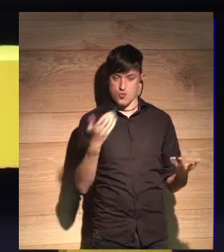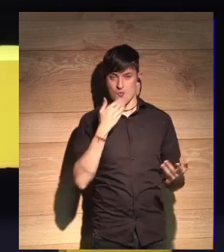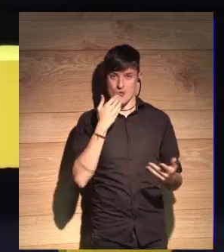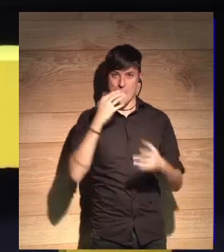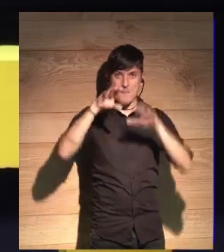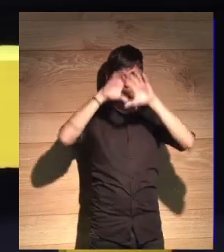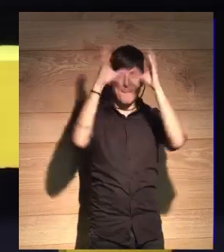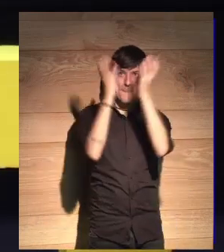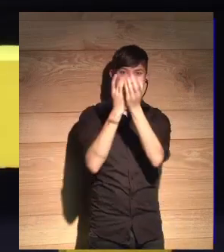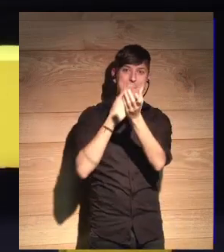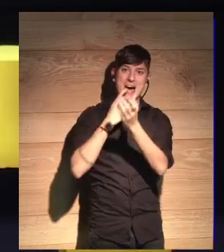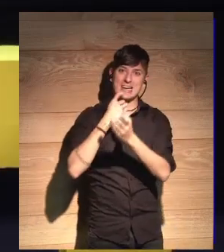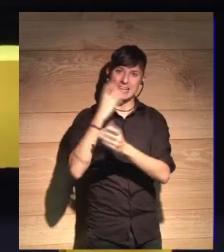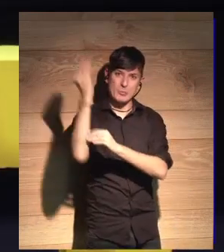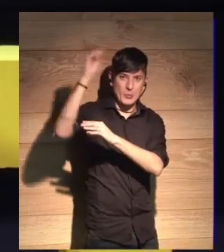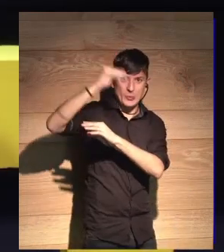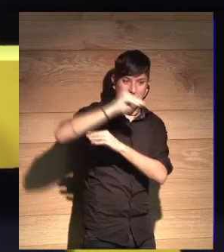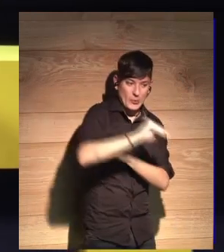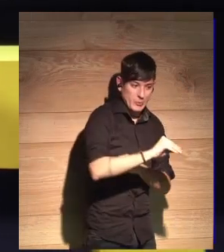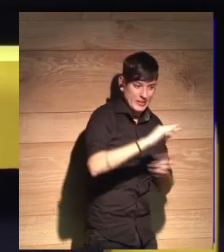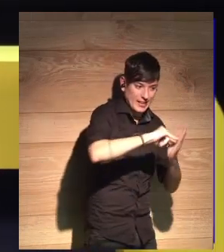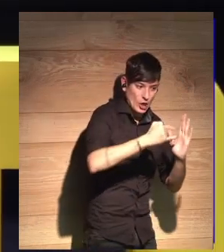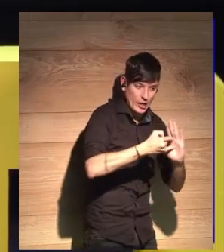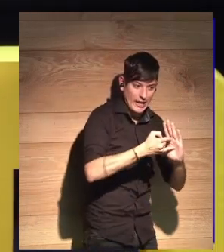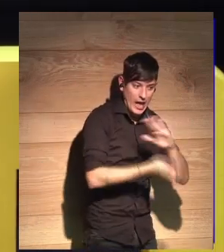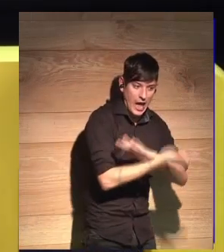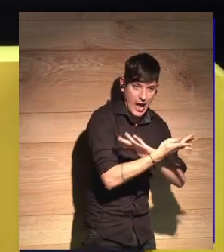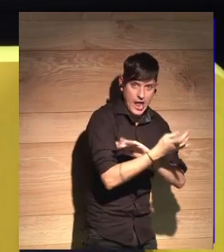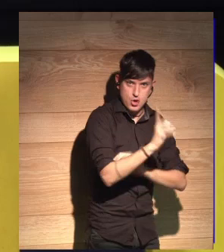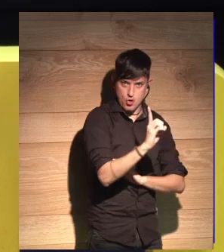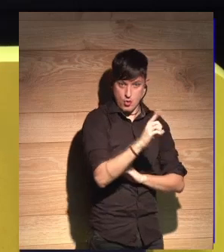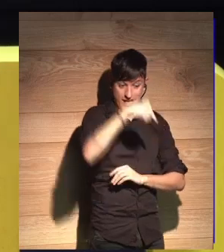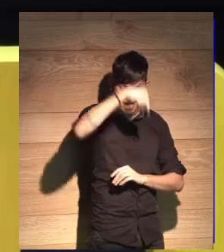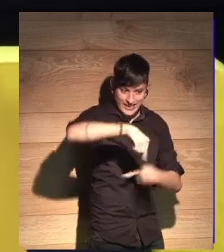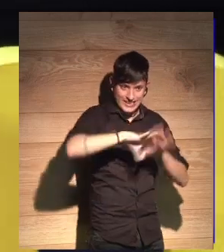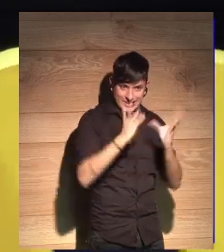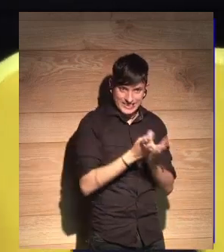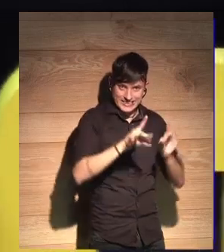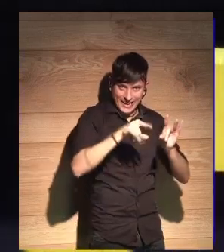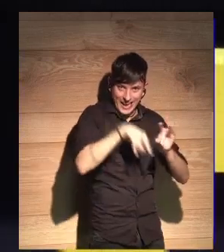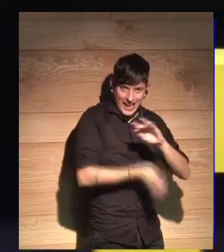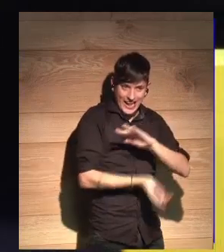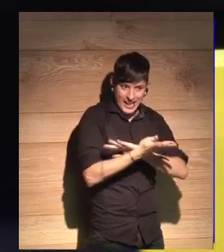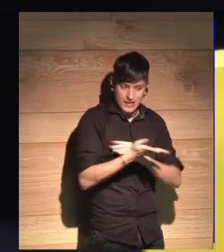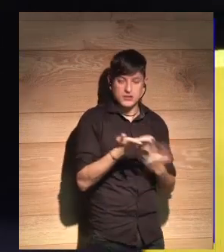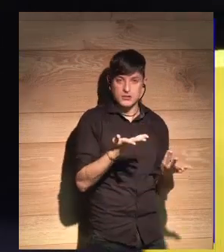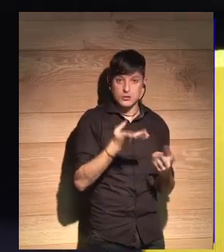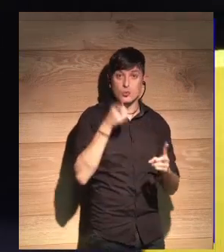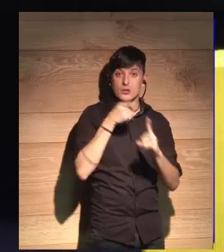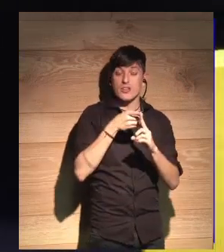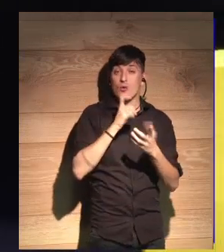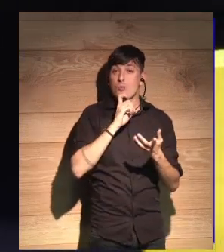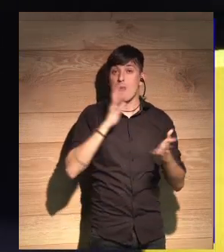an alien creation that was taken to the Earth by some kind